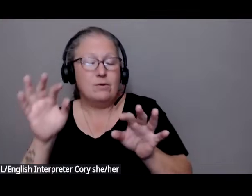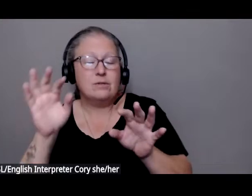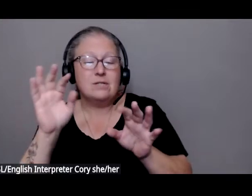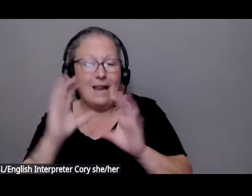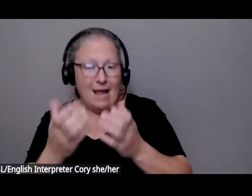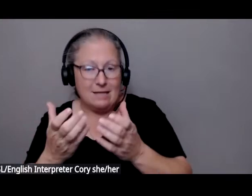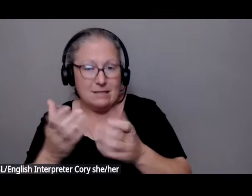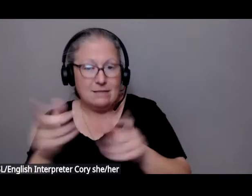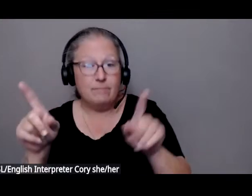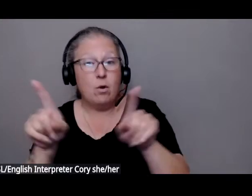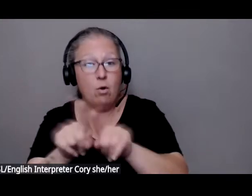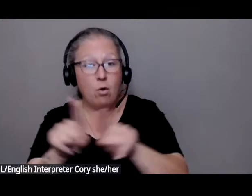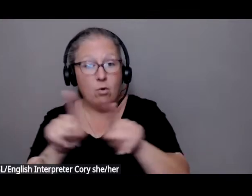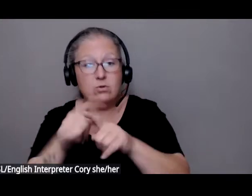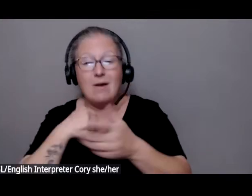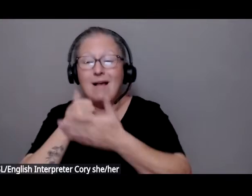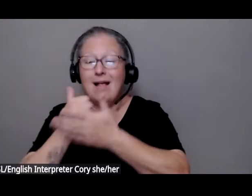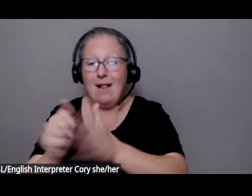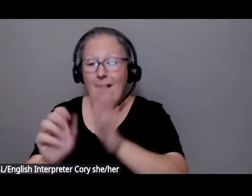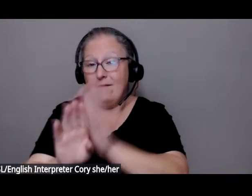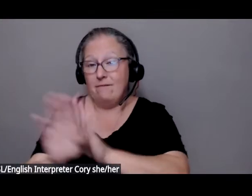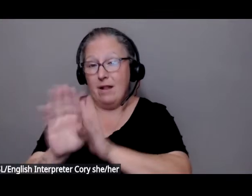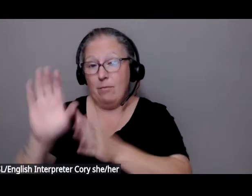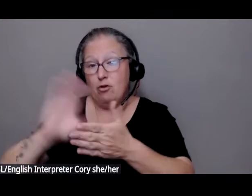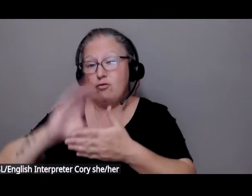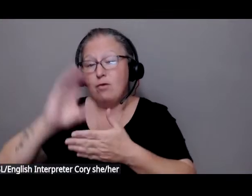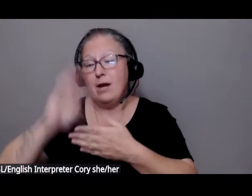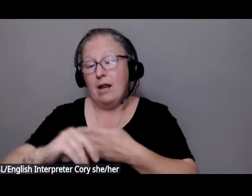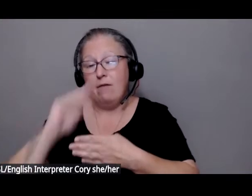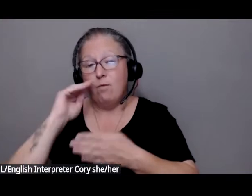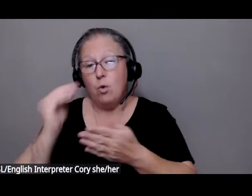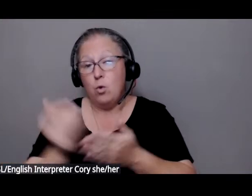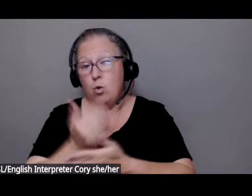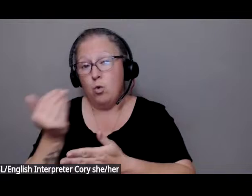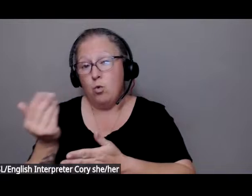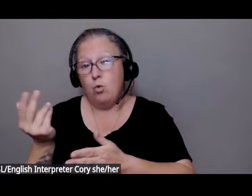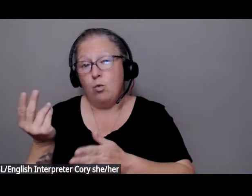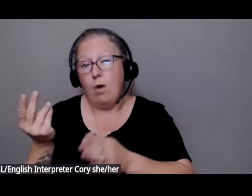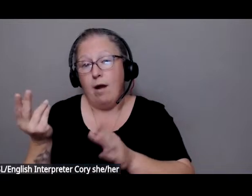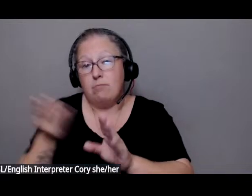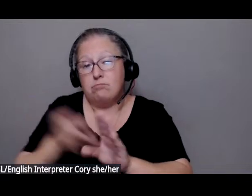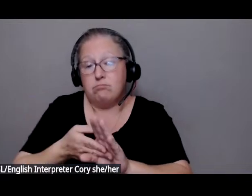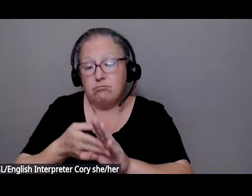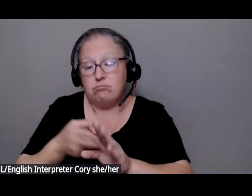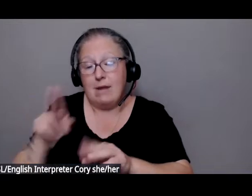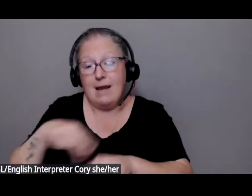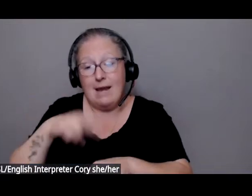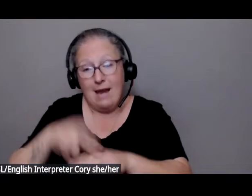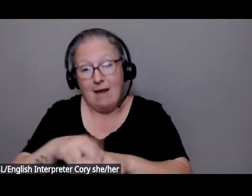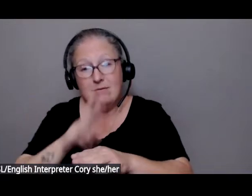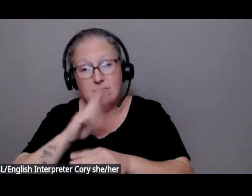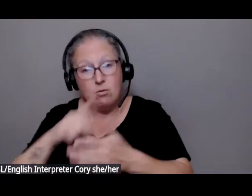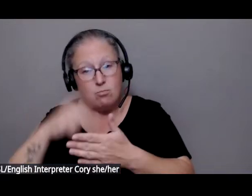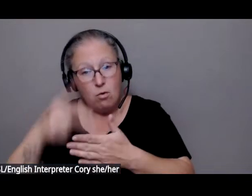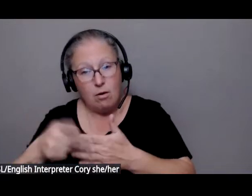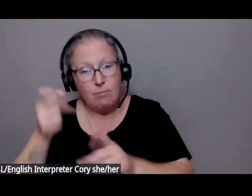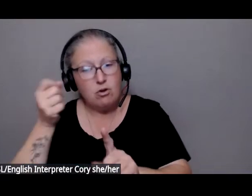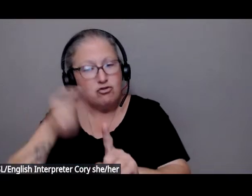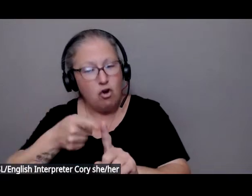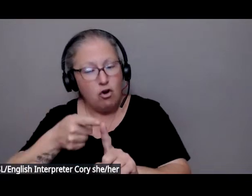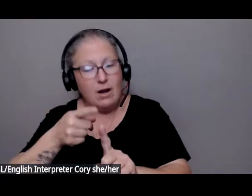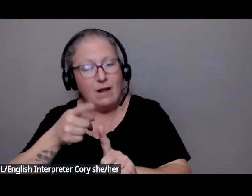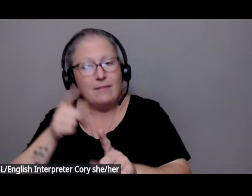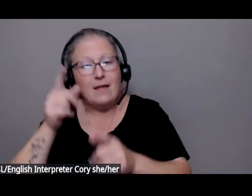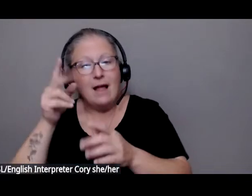Additionally, I helped develop the curriculum for our newcomer native speakers program to target the literacy and